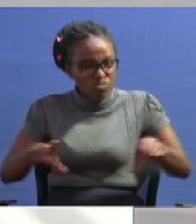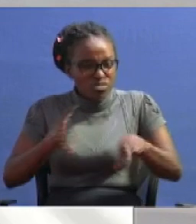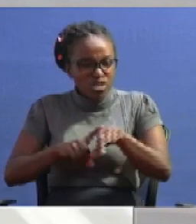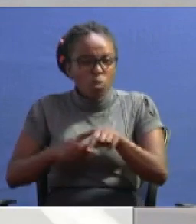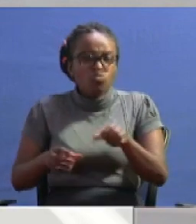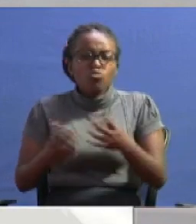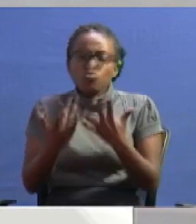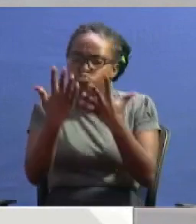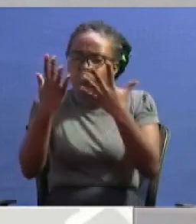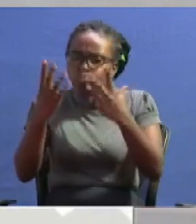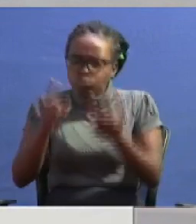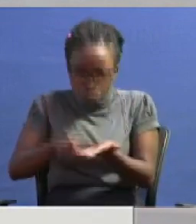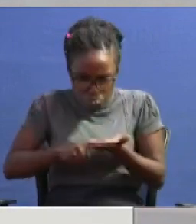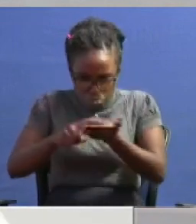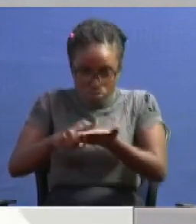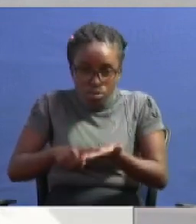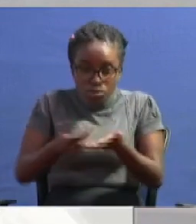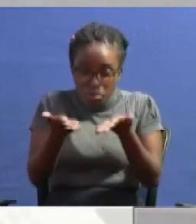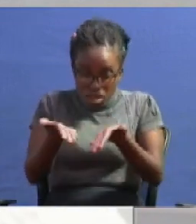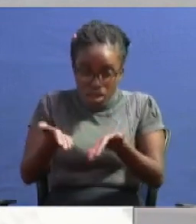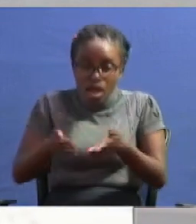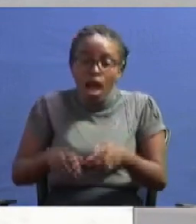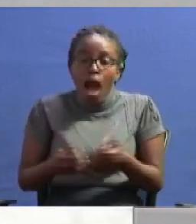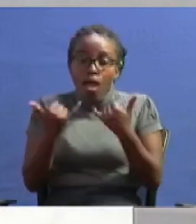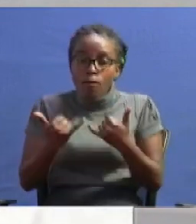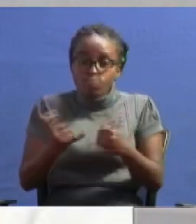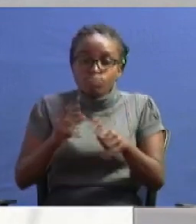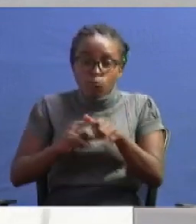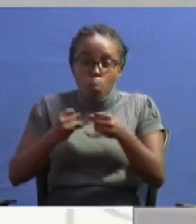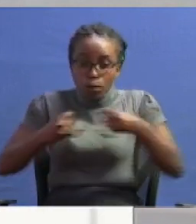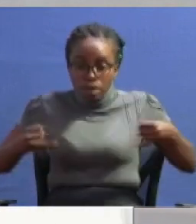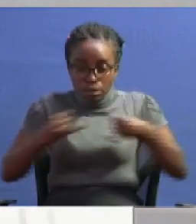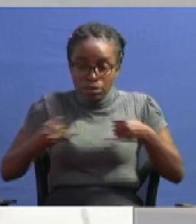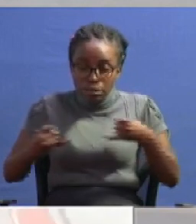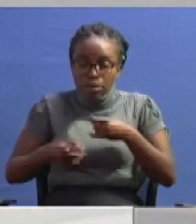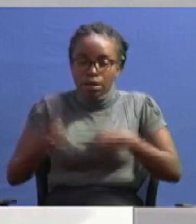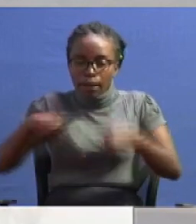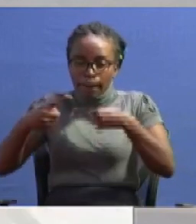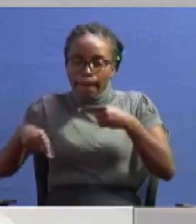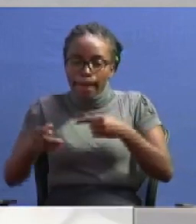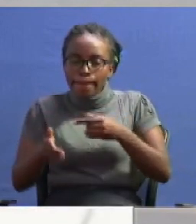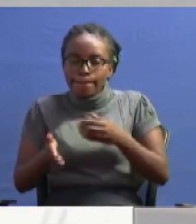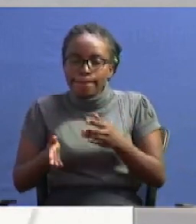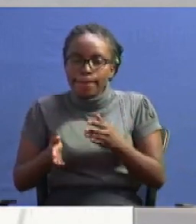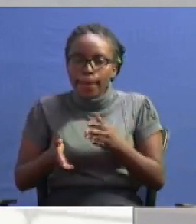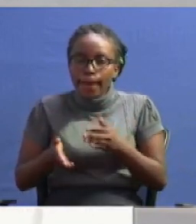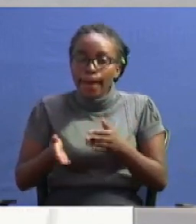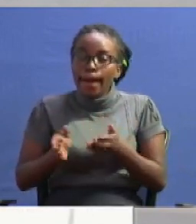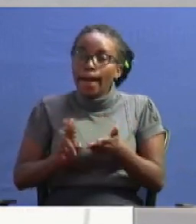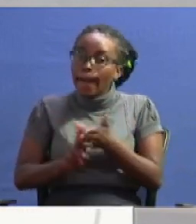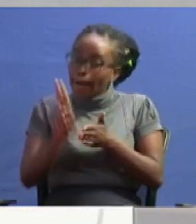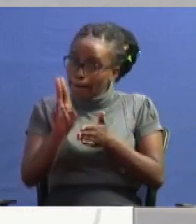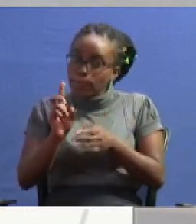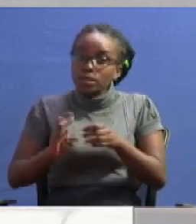now. And Deputy President came out clear and said, so what's wrong with, uniting as a community, championing for